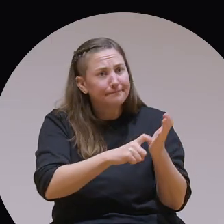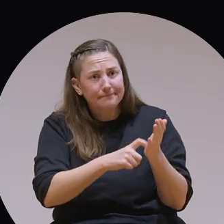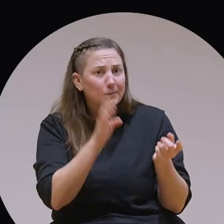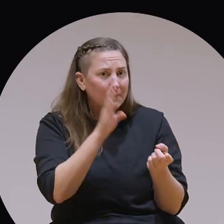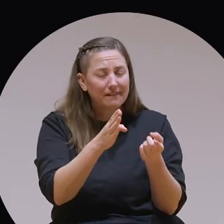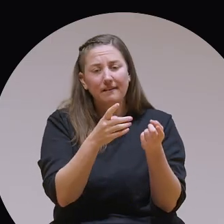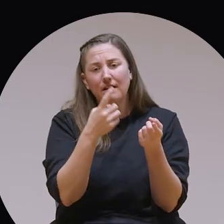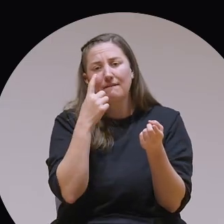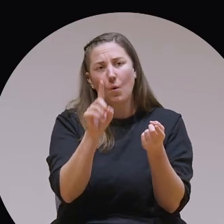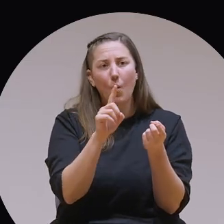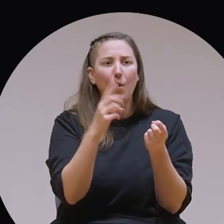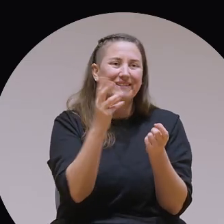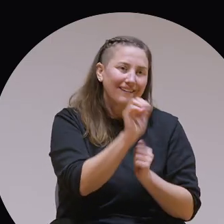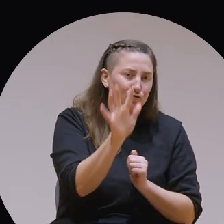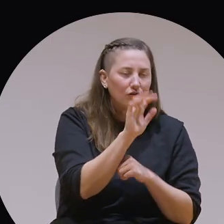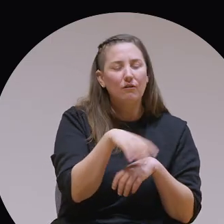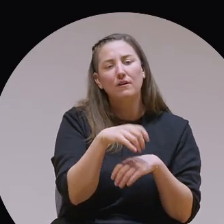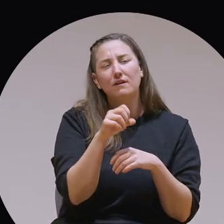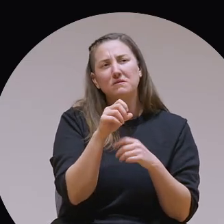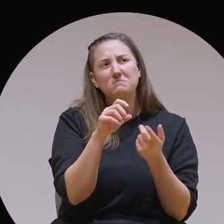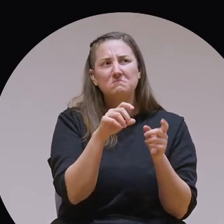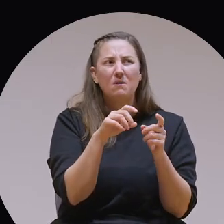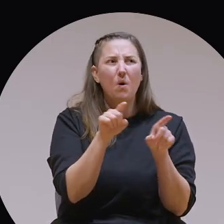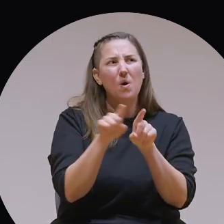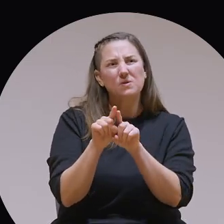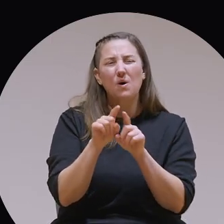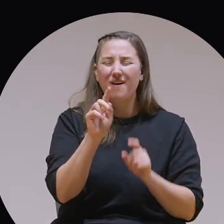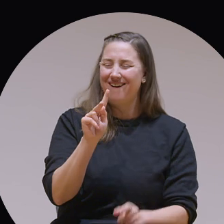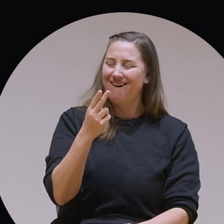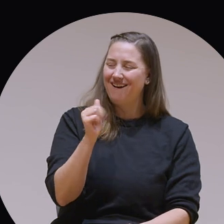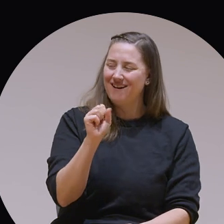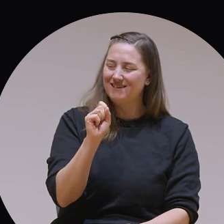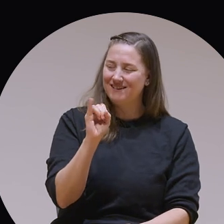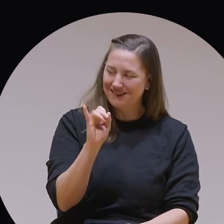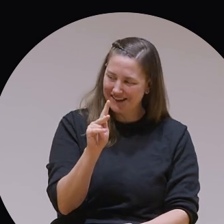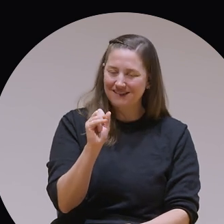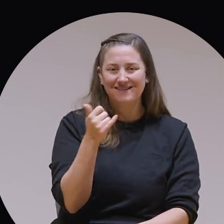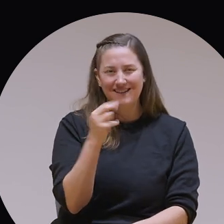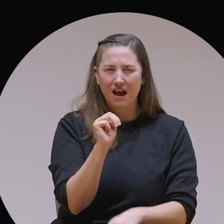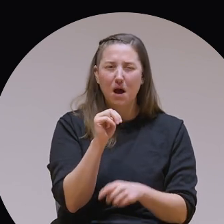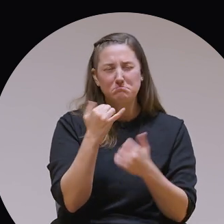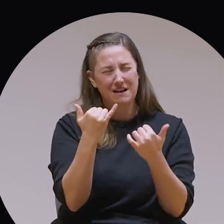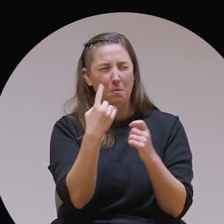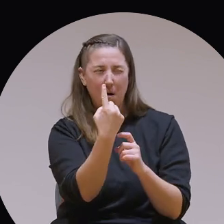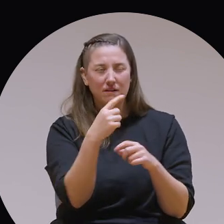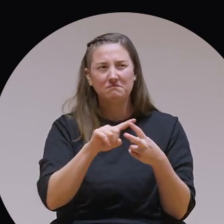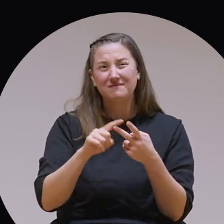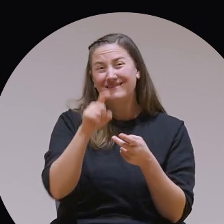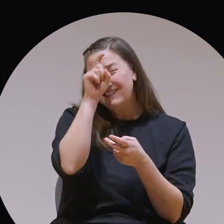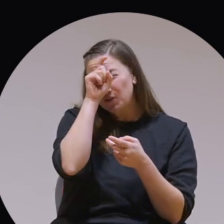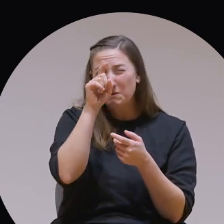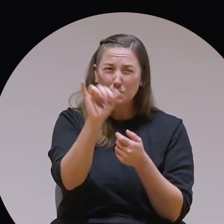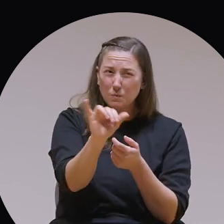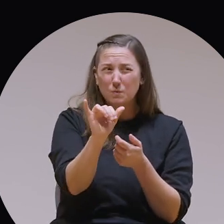in West Asia. I think we're financing it in Kazakhstan at the moment. We normally finance them in Egypt, not